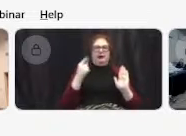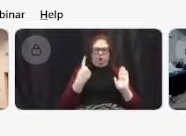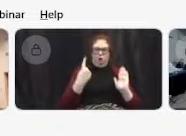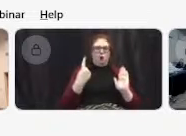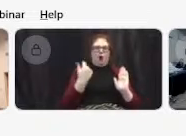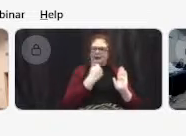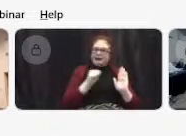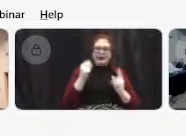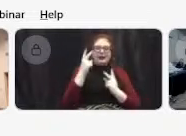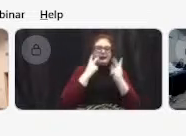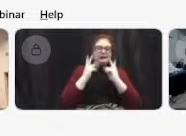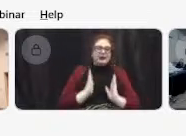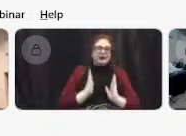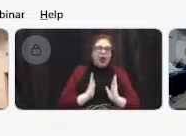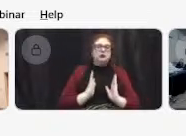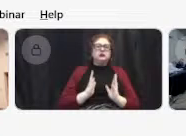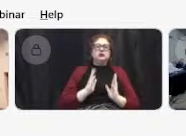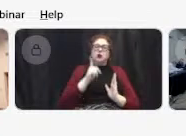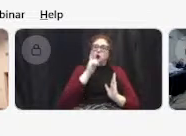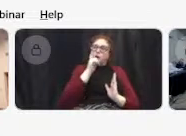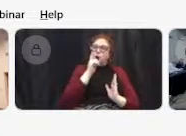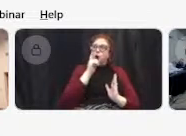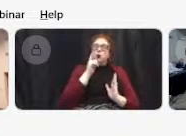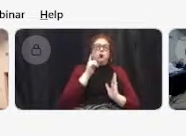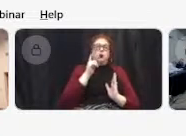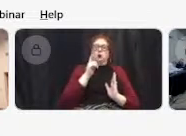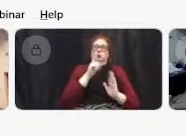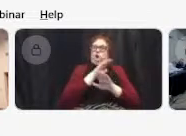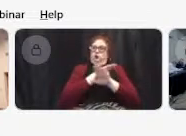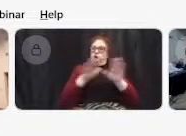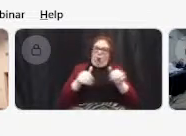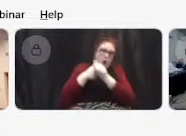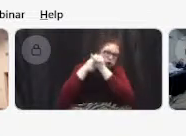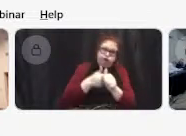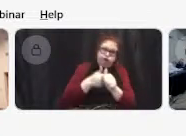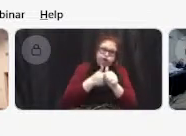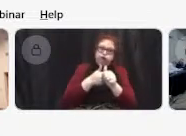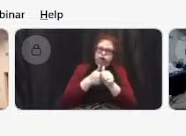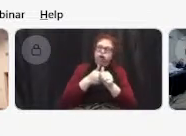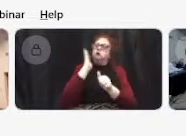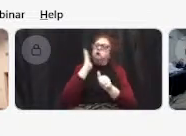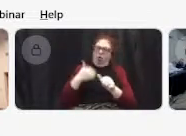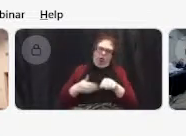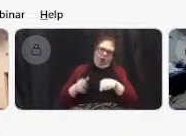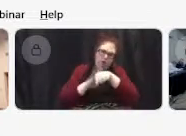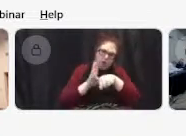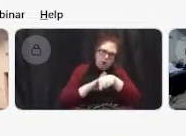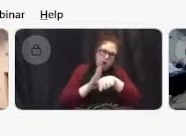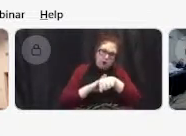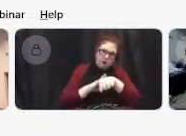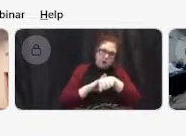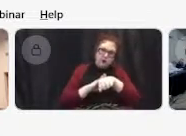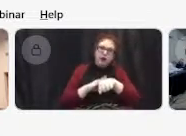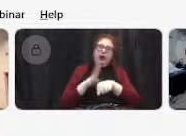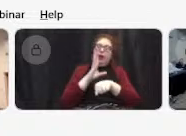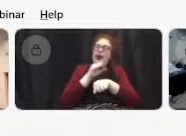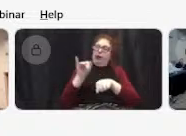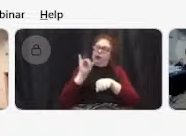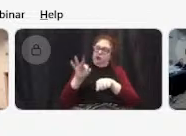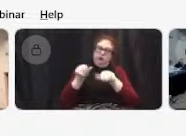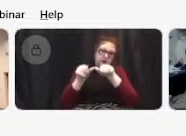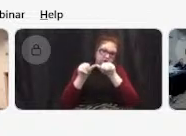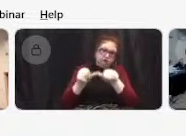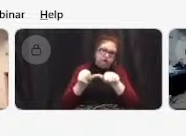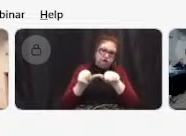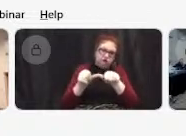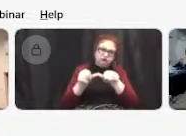that fail to comply will be warned, and that if it continues, they will not be allowed